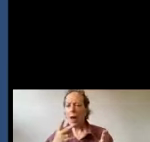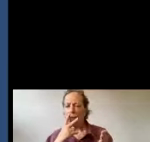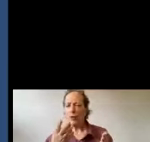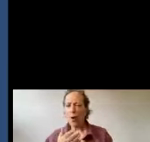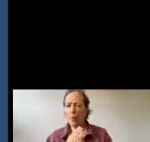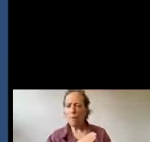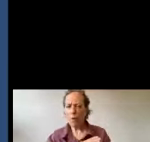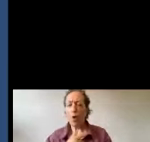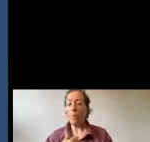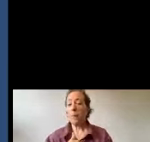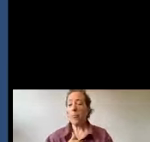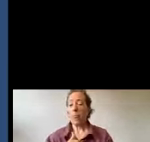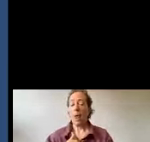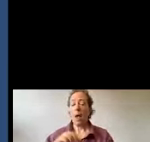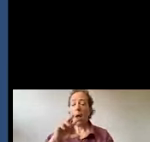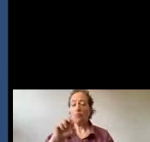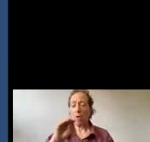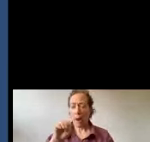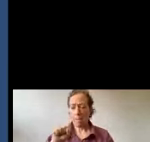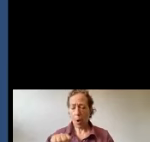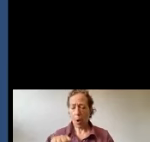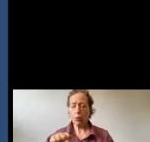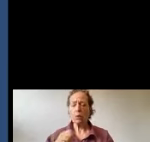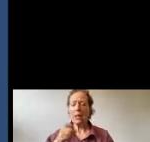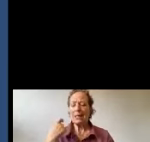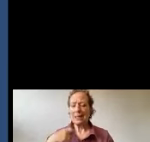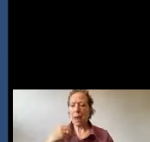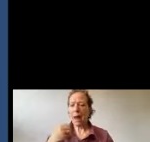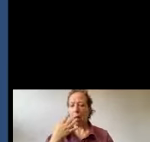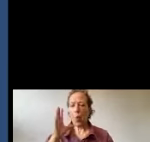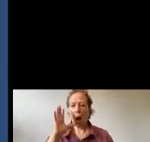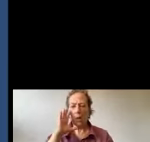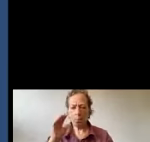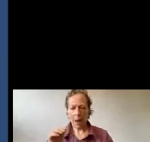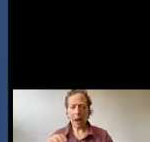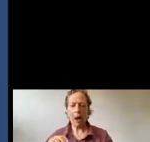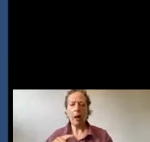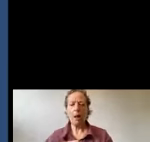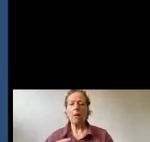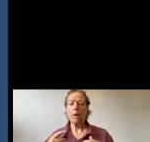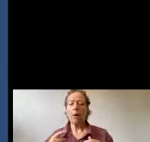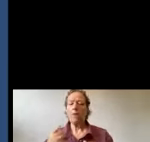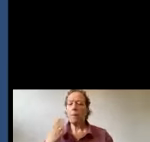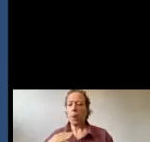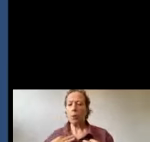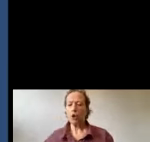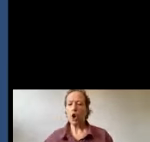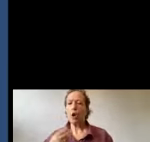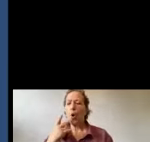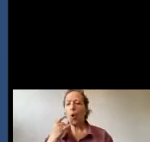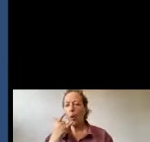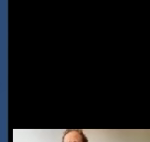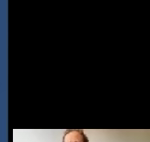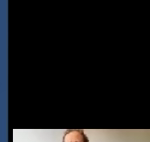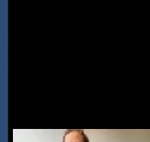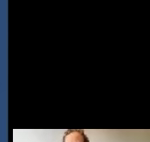Hispanic white male, short hair and wearing a blue shirt and a red, gold, and blue tie. I am an infectious